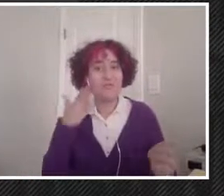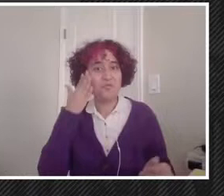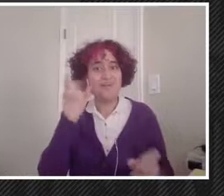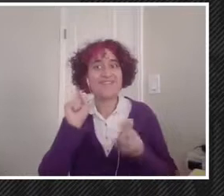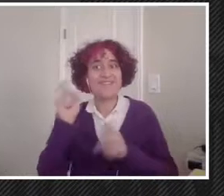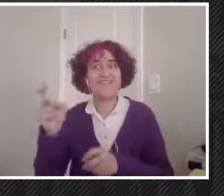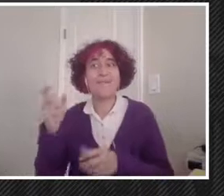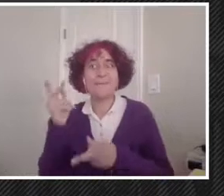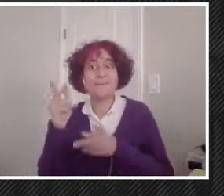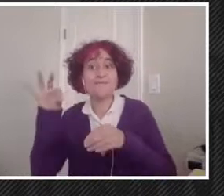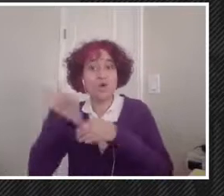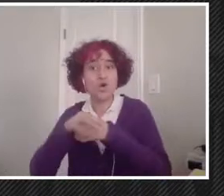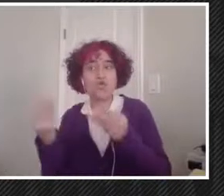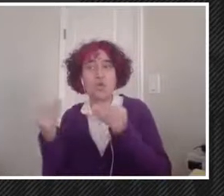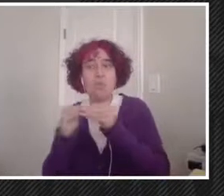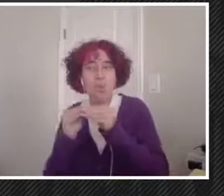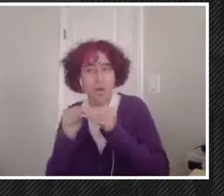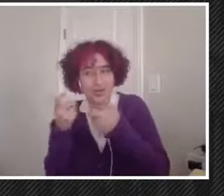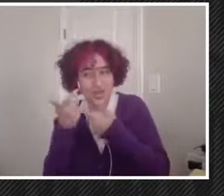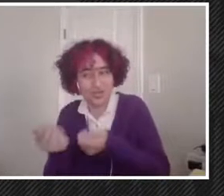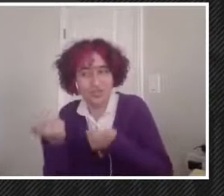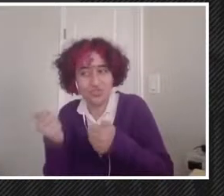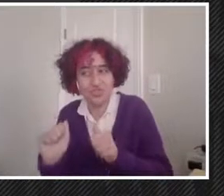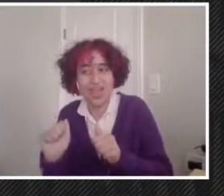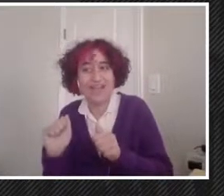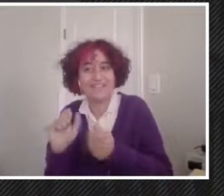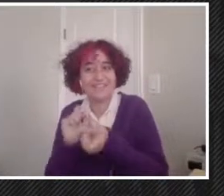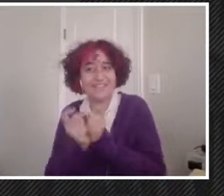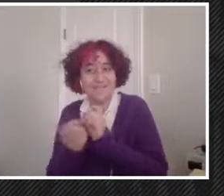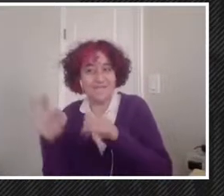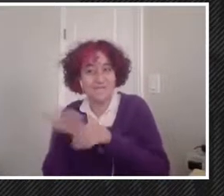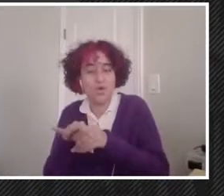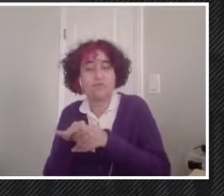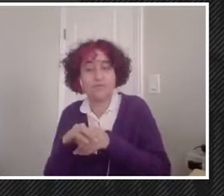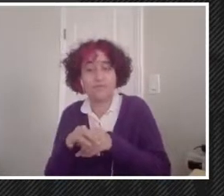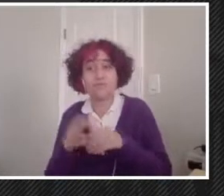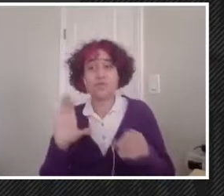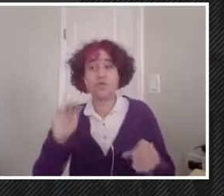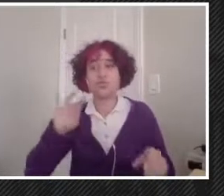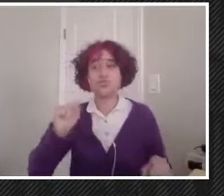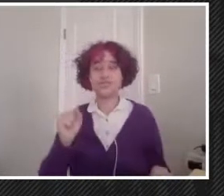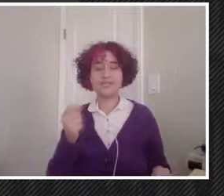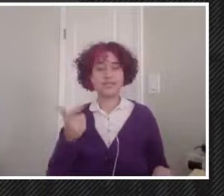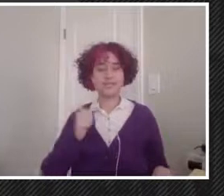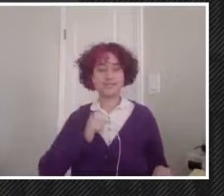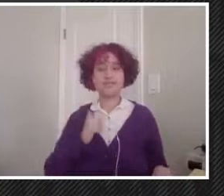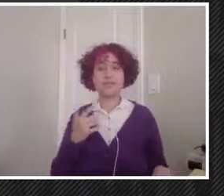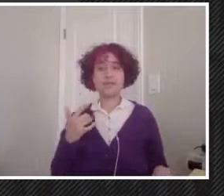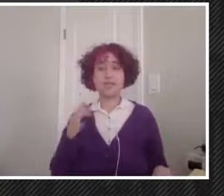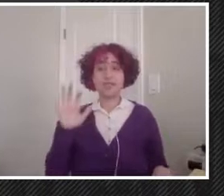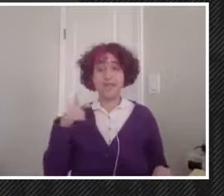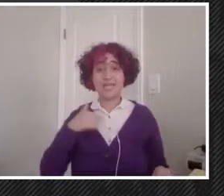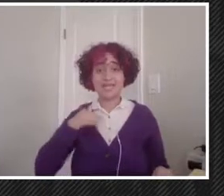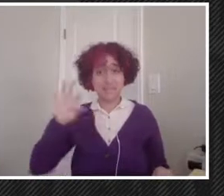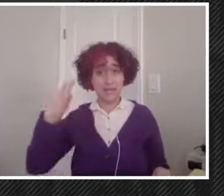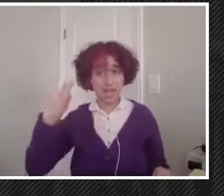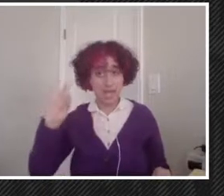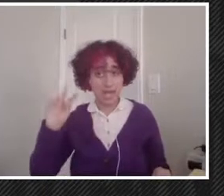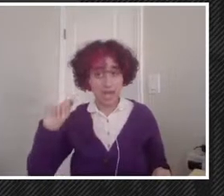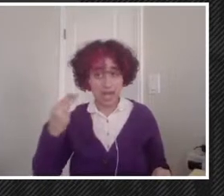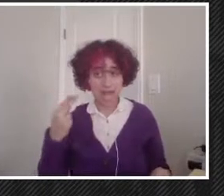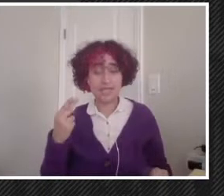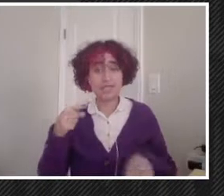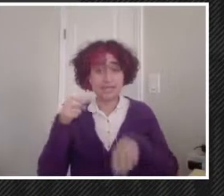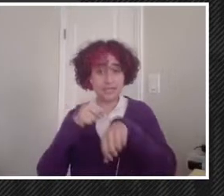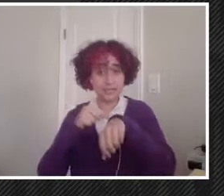Liz, I want to take one privilege of saying that is the ninth time someone has mentioned Georgia, and it warms my heart because there has been